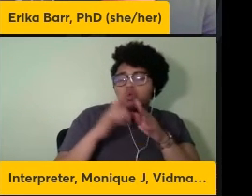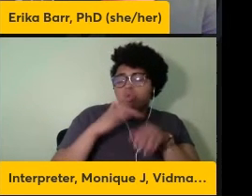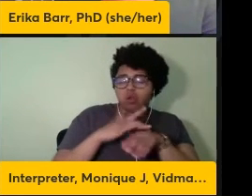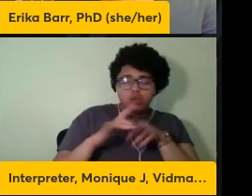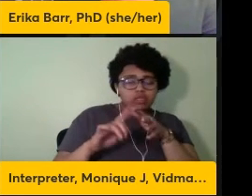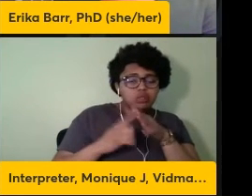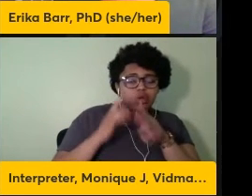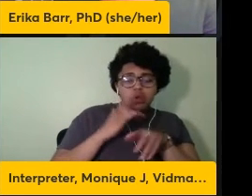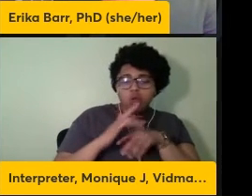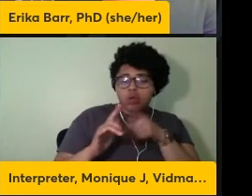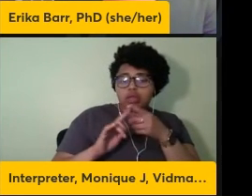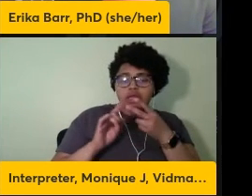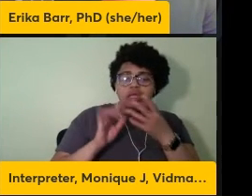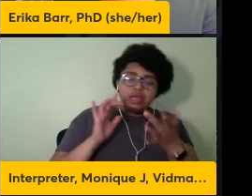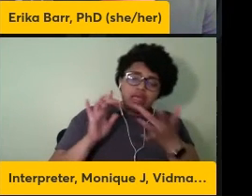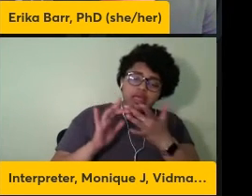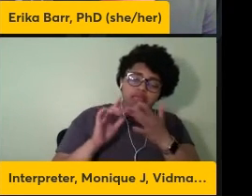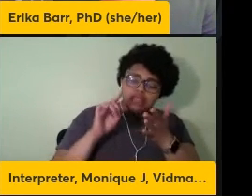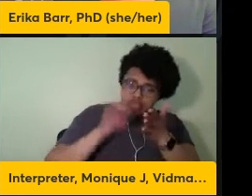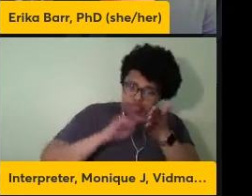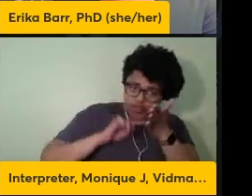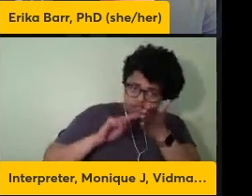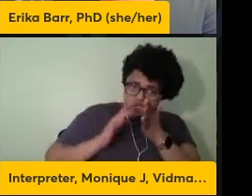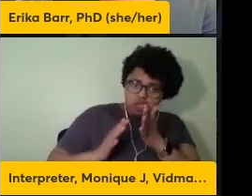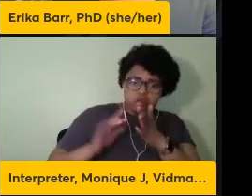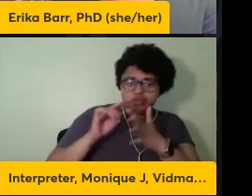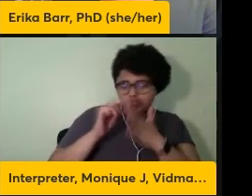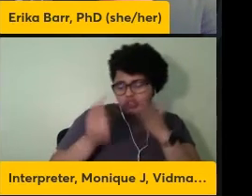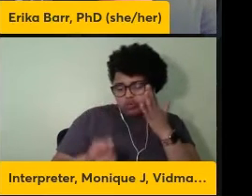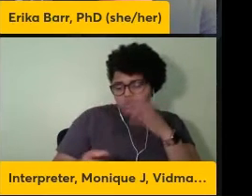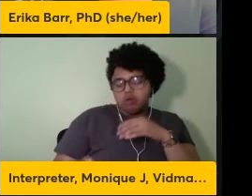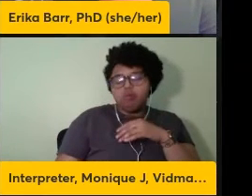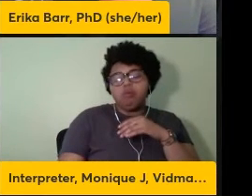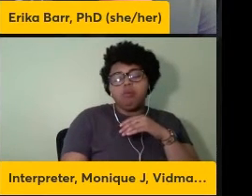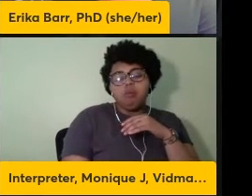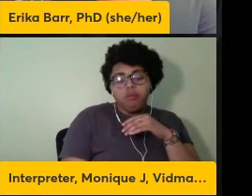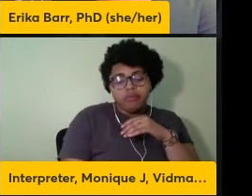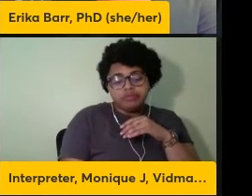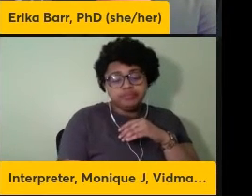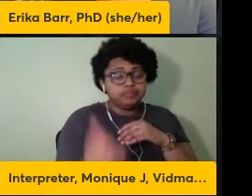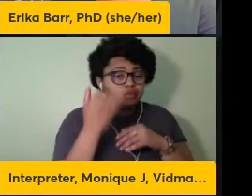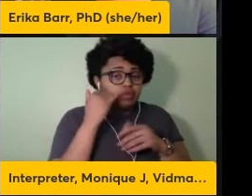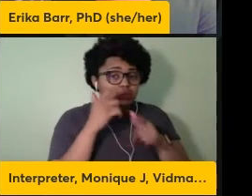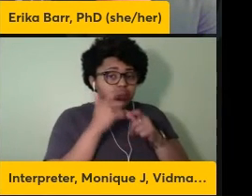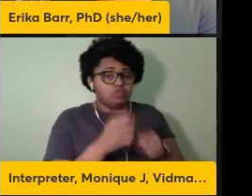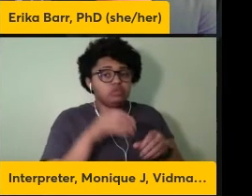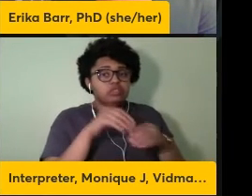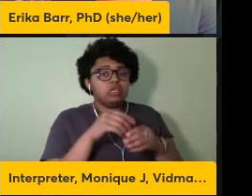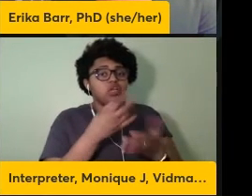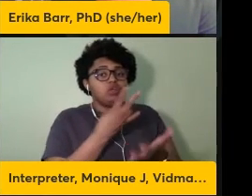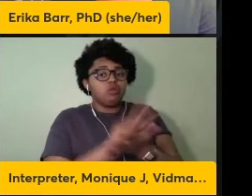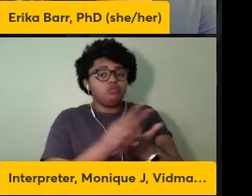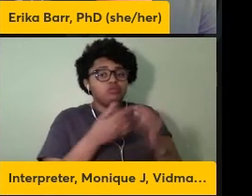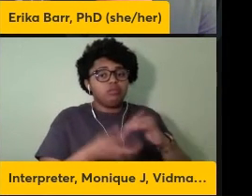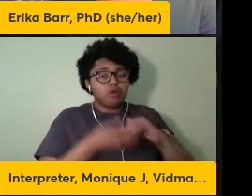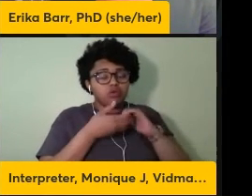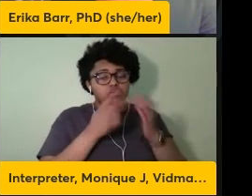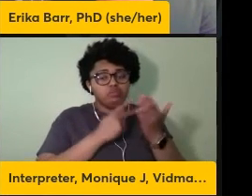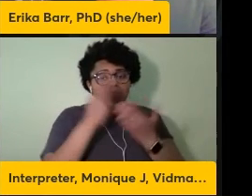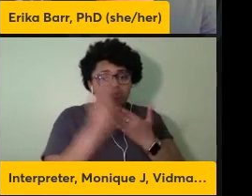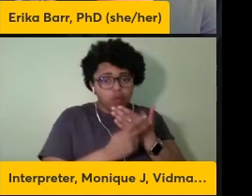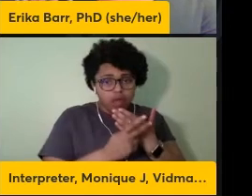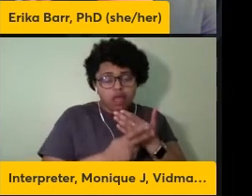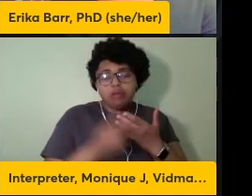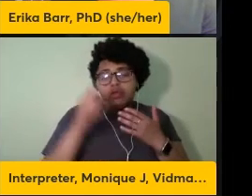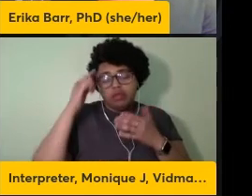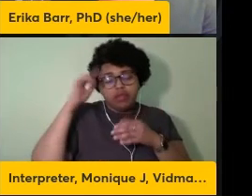to investigators, and things of that nature. Those of you who are interested in graduate partnerships program and you're thinking about